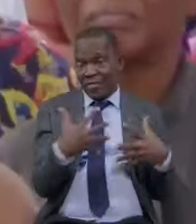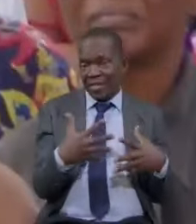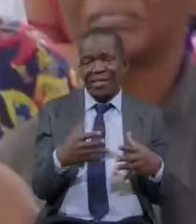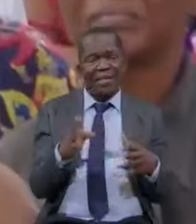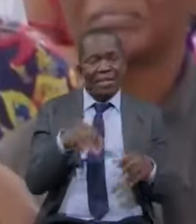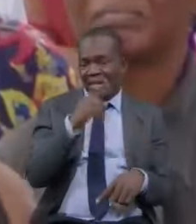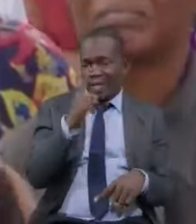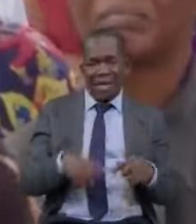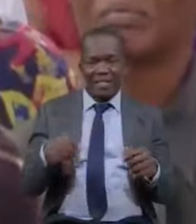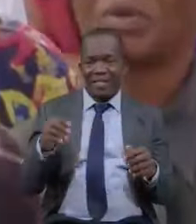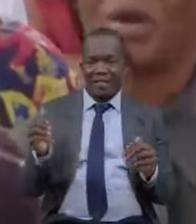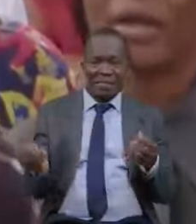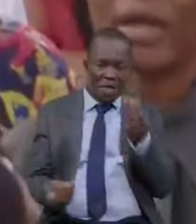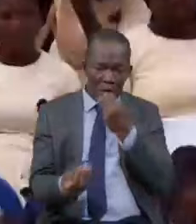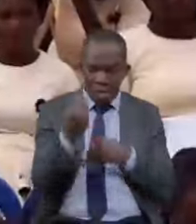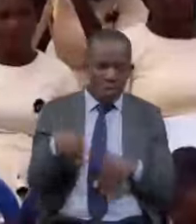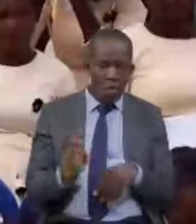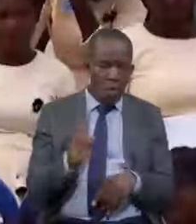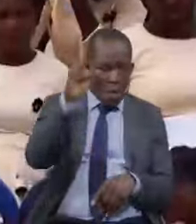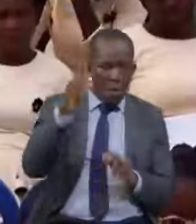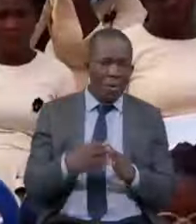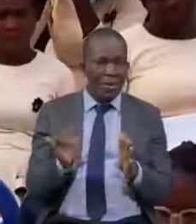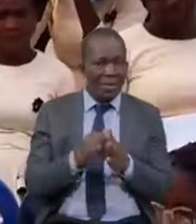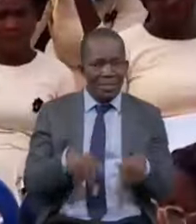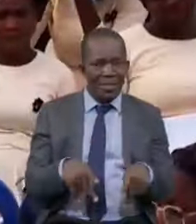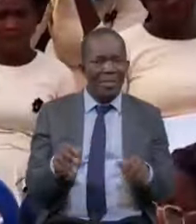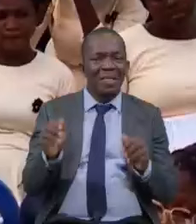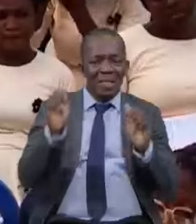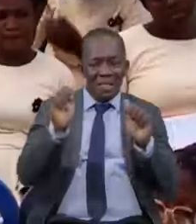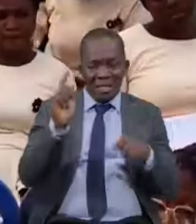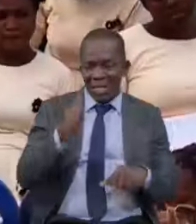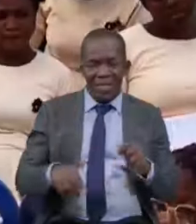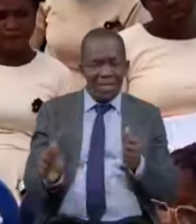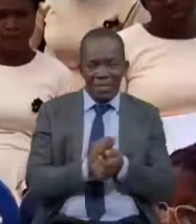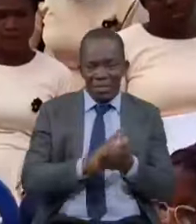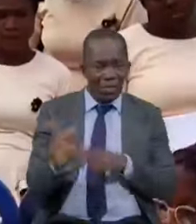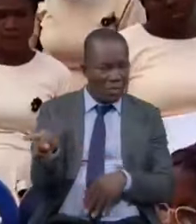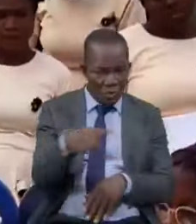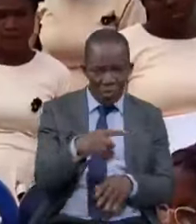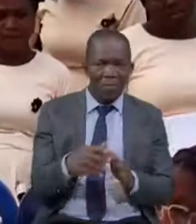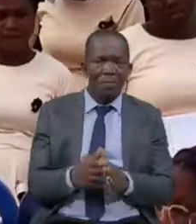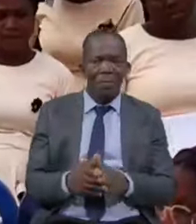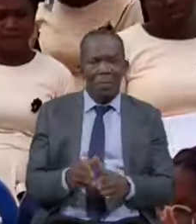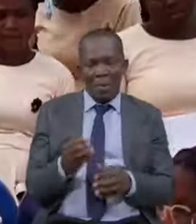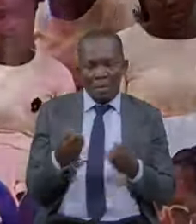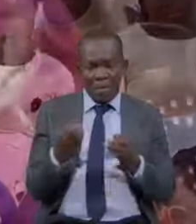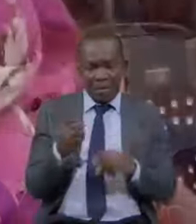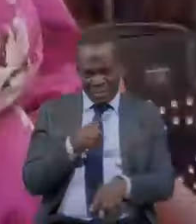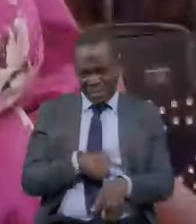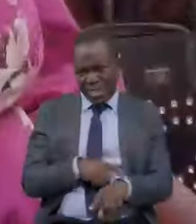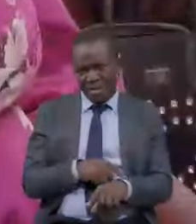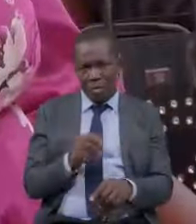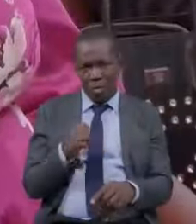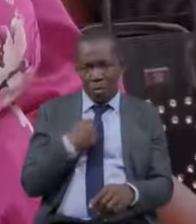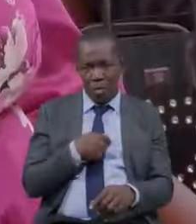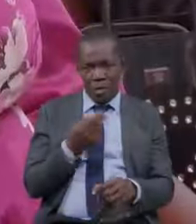cannot eat you up. Now, many times we look at the faces of the people. You're going to